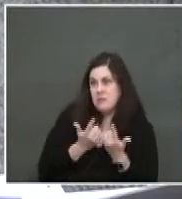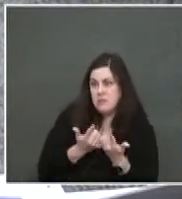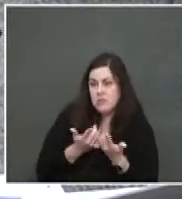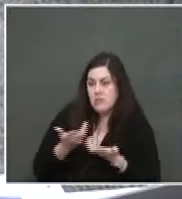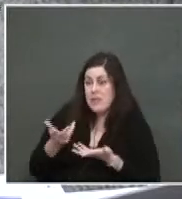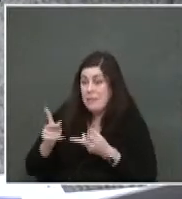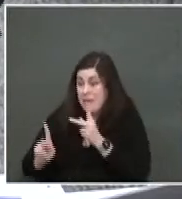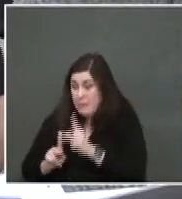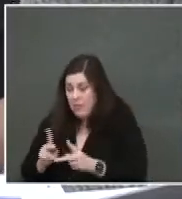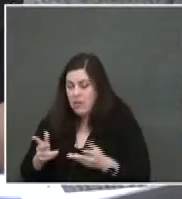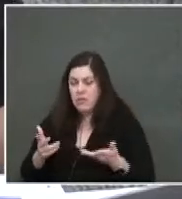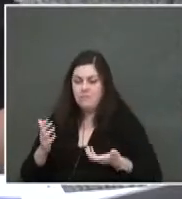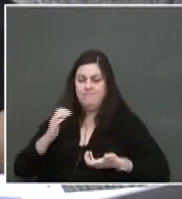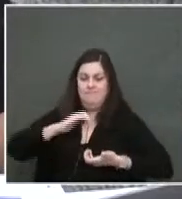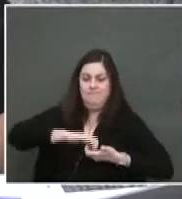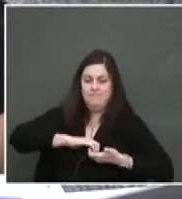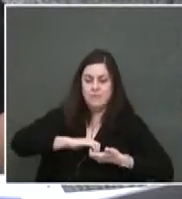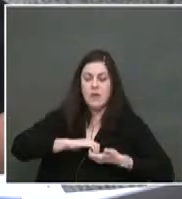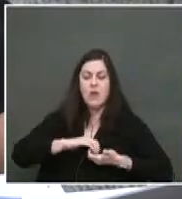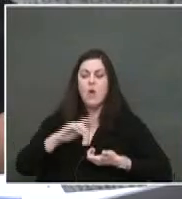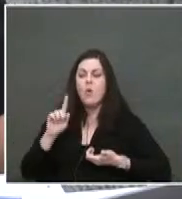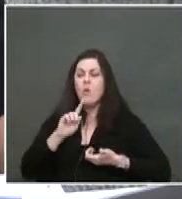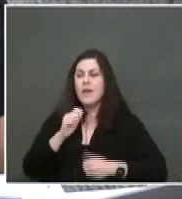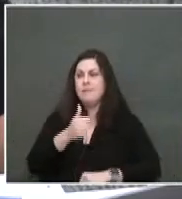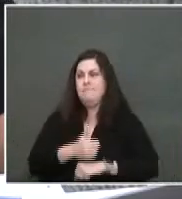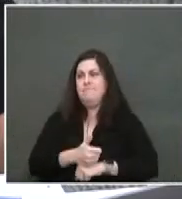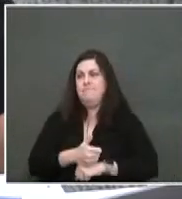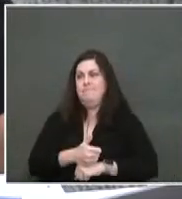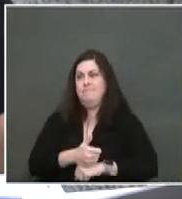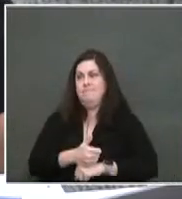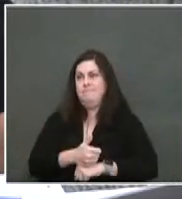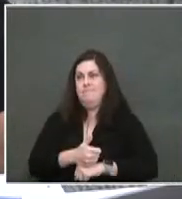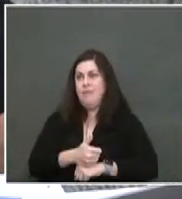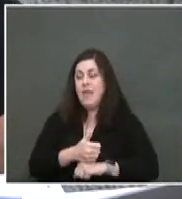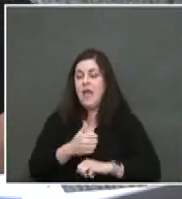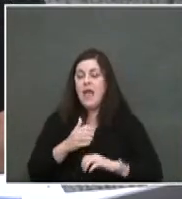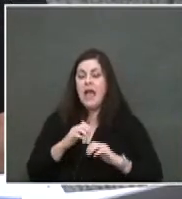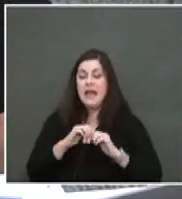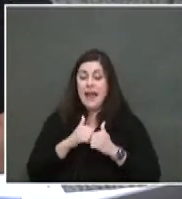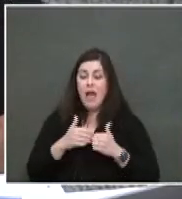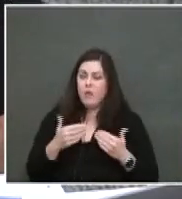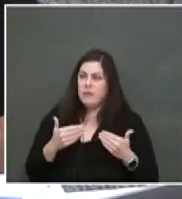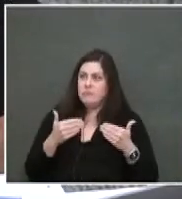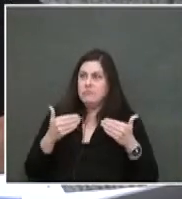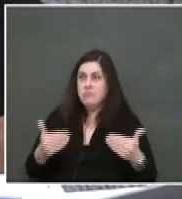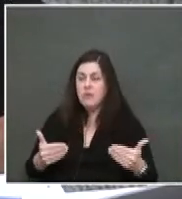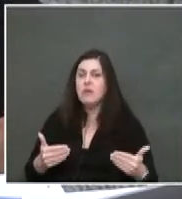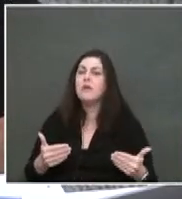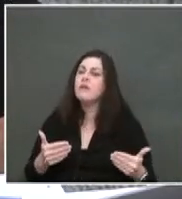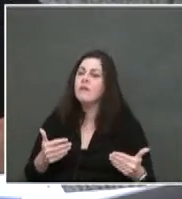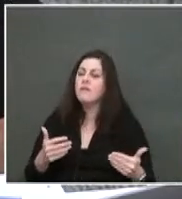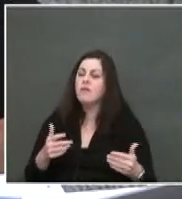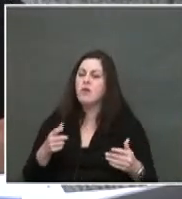residents on what that looks like and how it can be done in a good way. But I do think it is interesting to see where